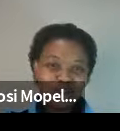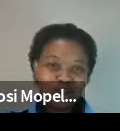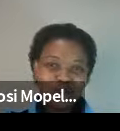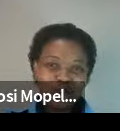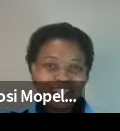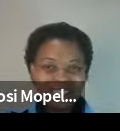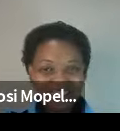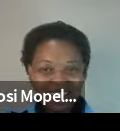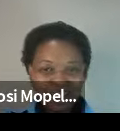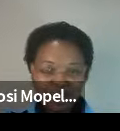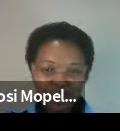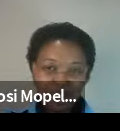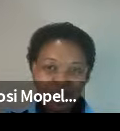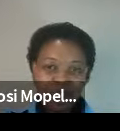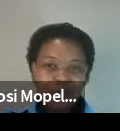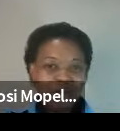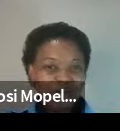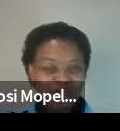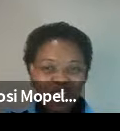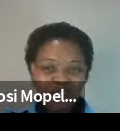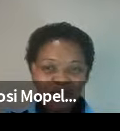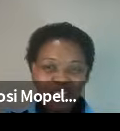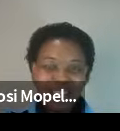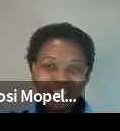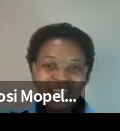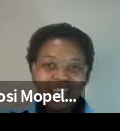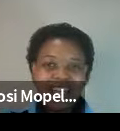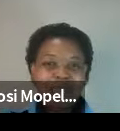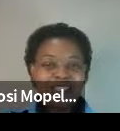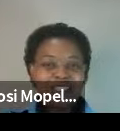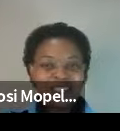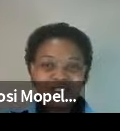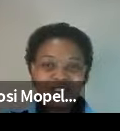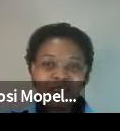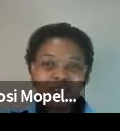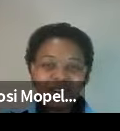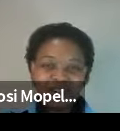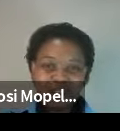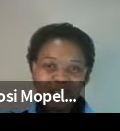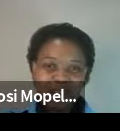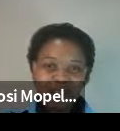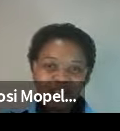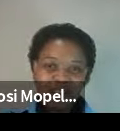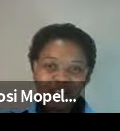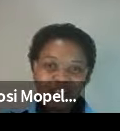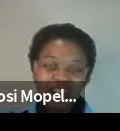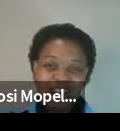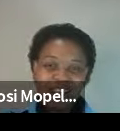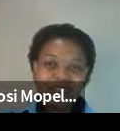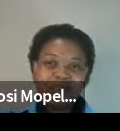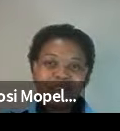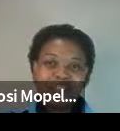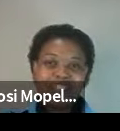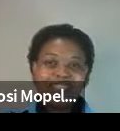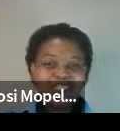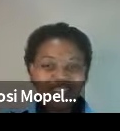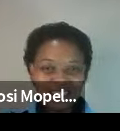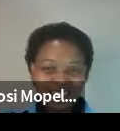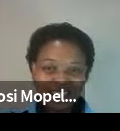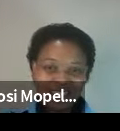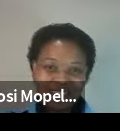what Kujo has touched on. But before I do that, let me just give you a brief biography